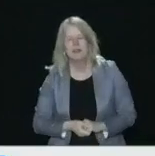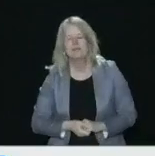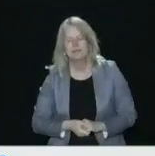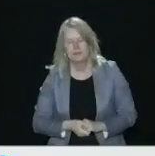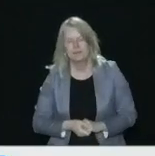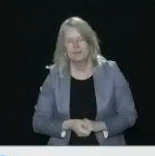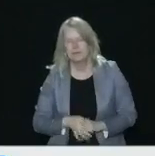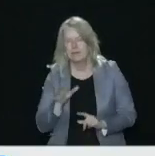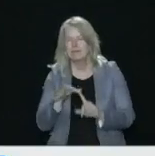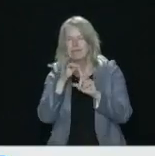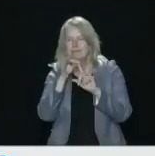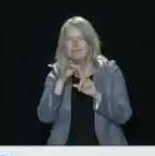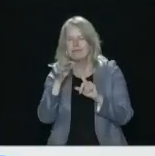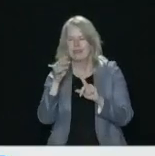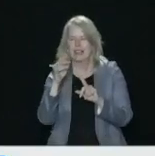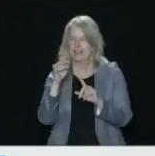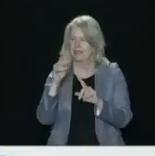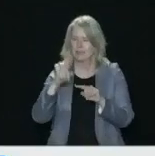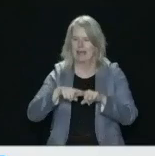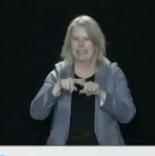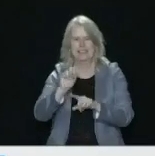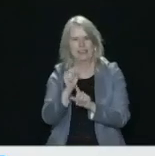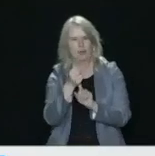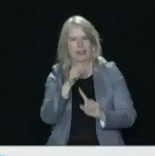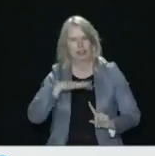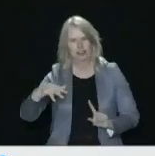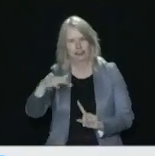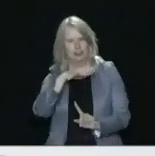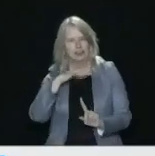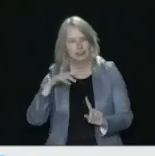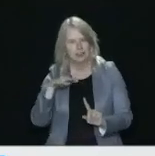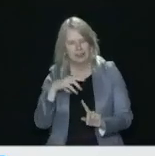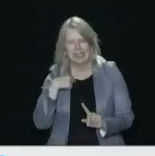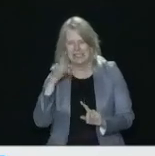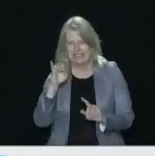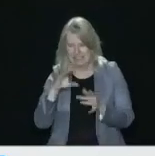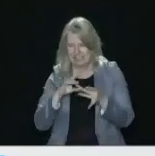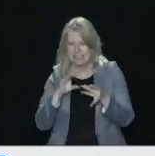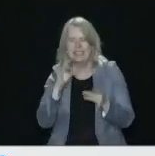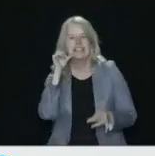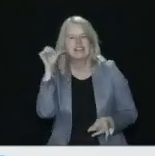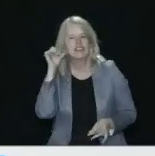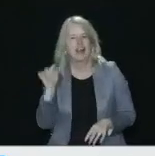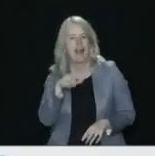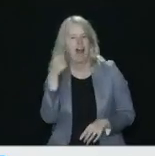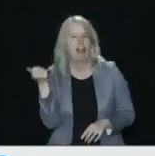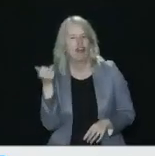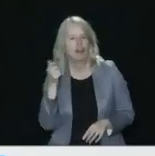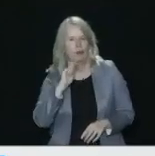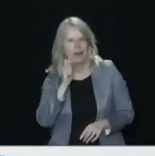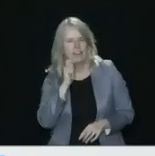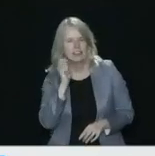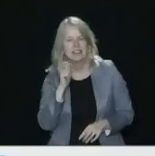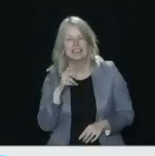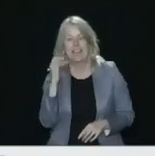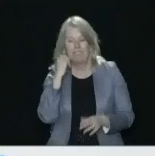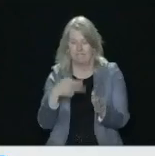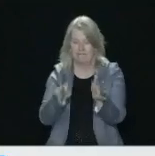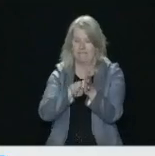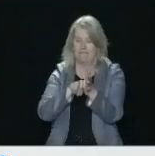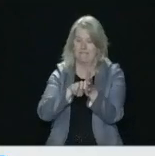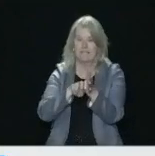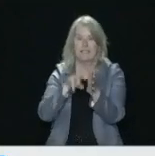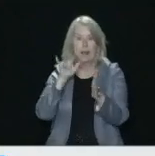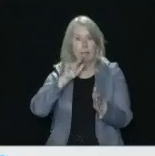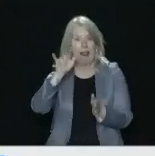uncertainty where you know, the virus is still undergoing evolution. So getting up to date with